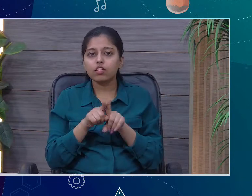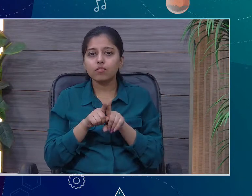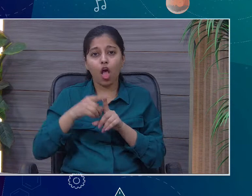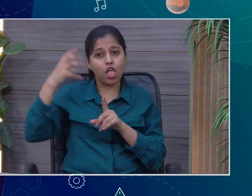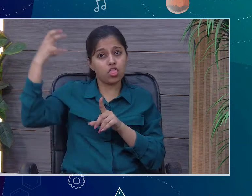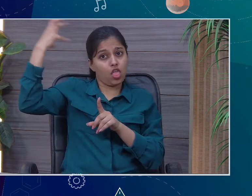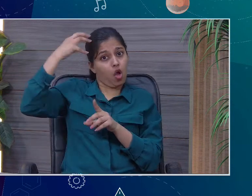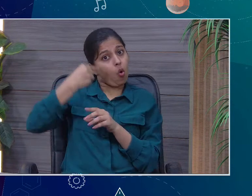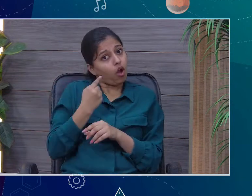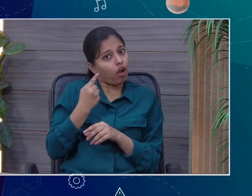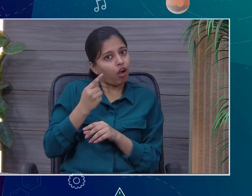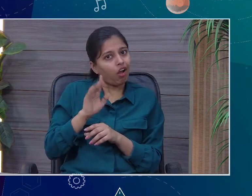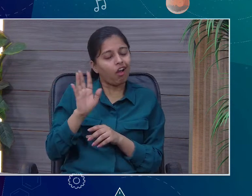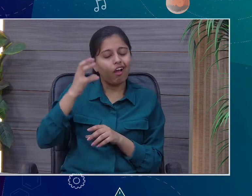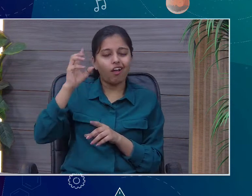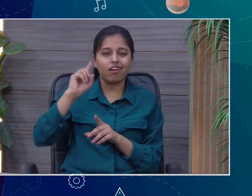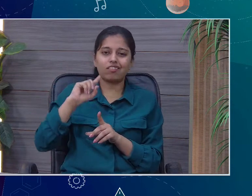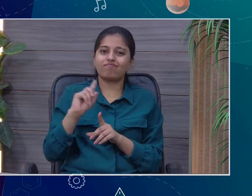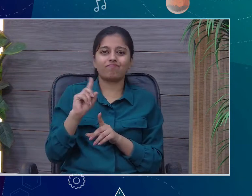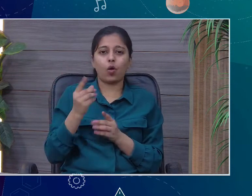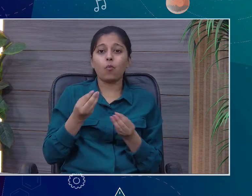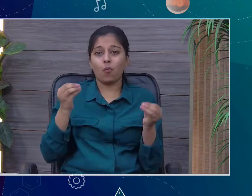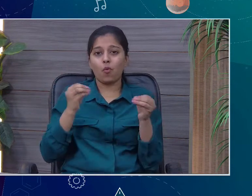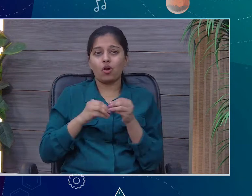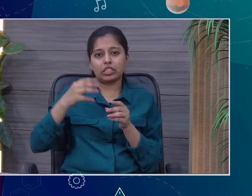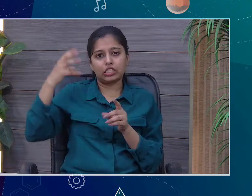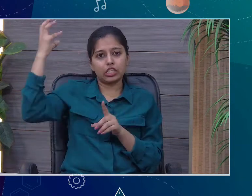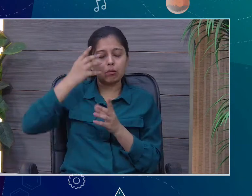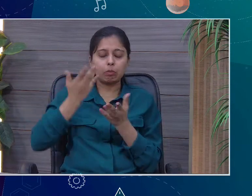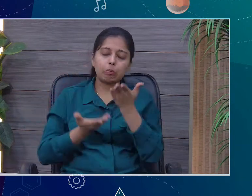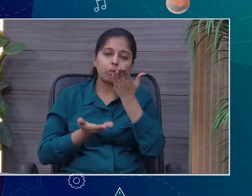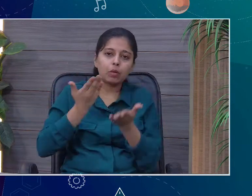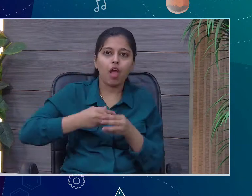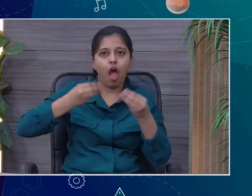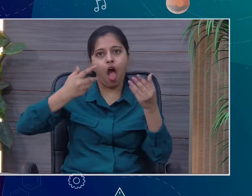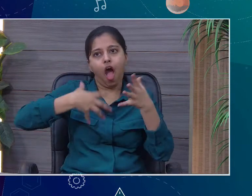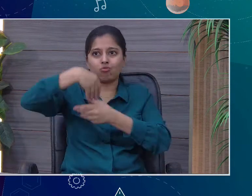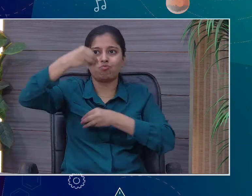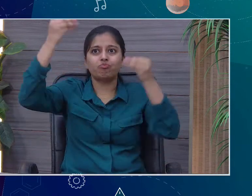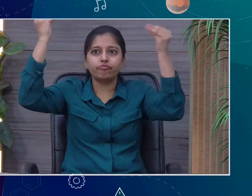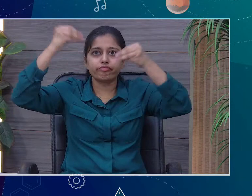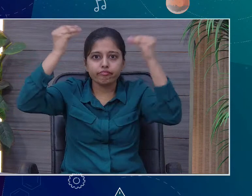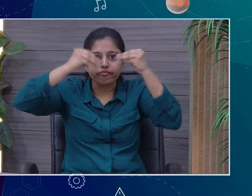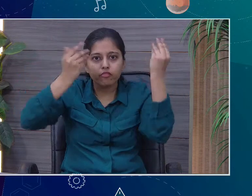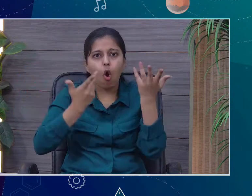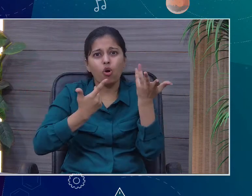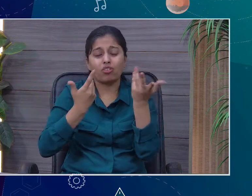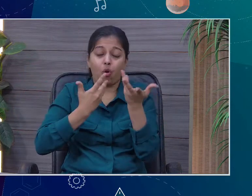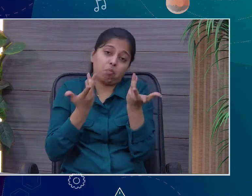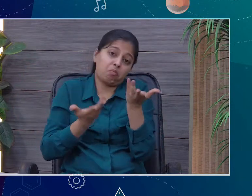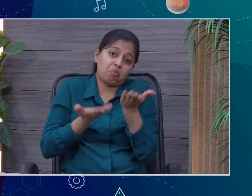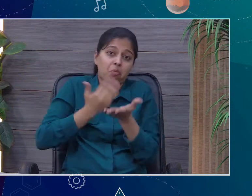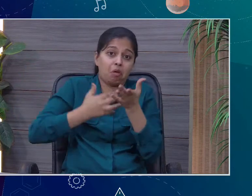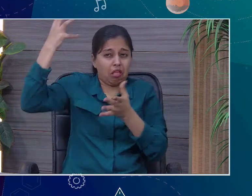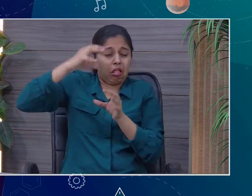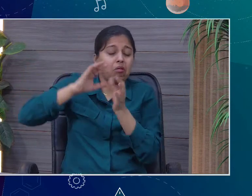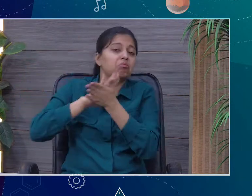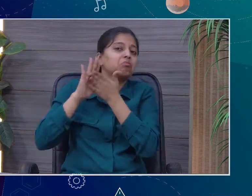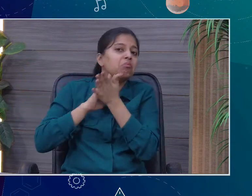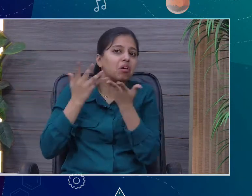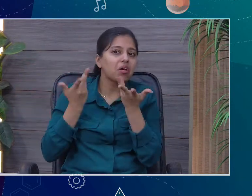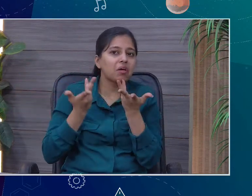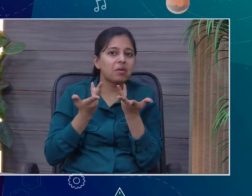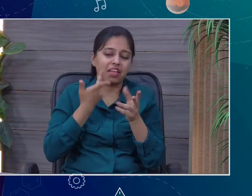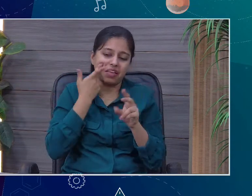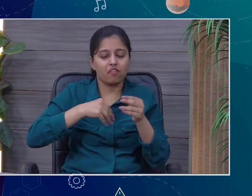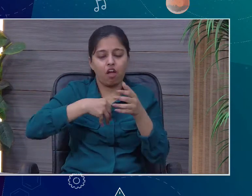sun only that we can start this poem. Maybe it's raining outside or there's no sun. Yeah, that could be possible. That if could we are be going